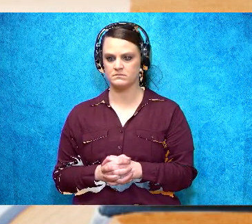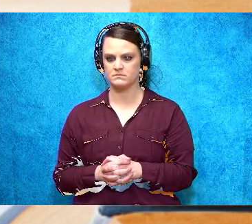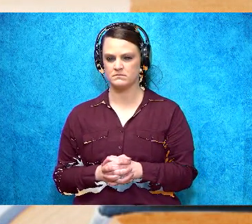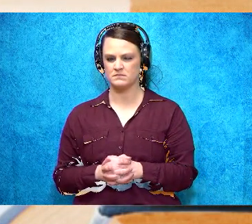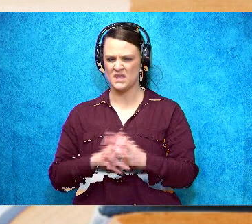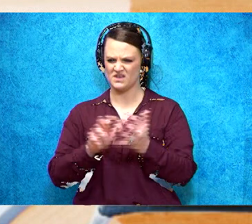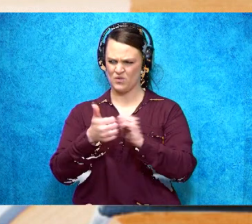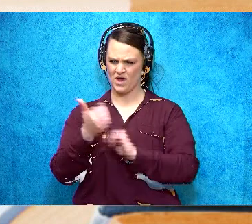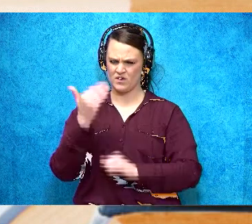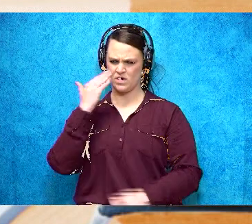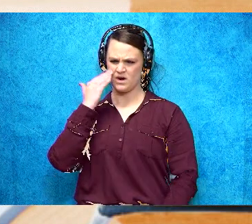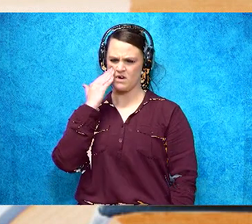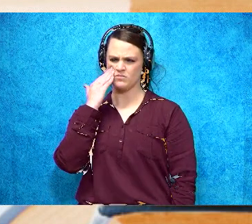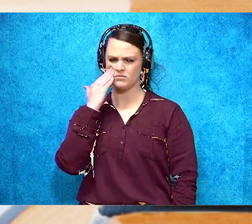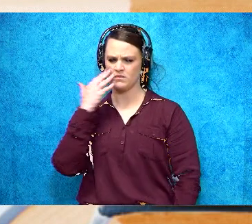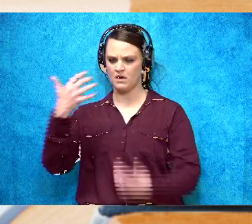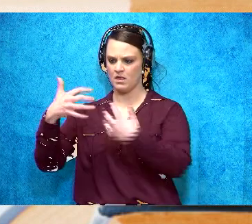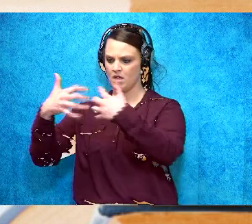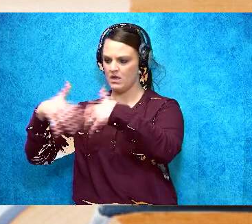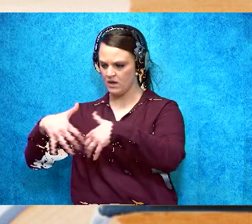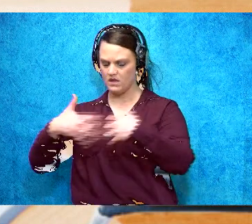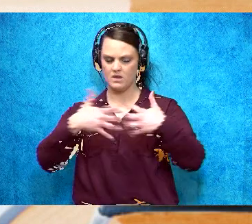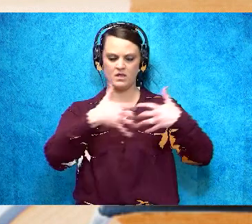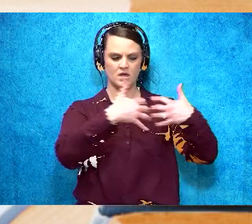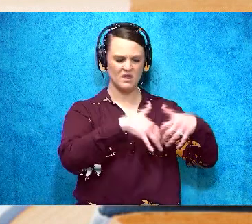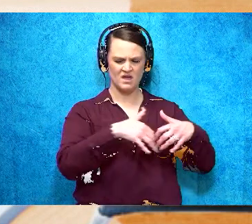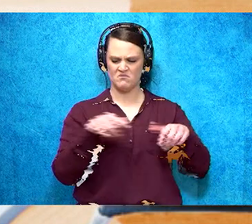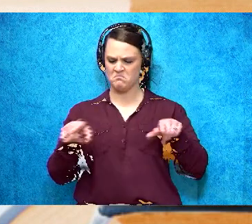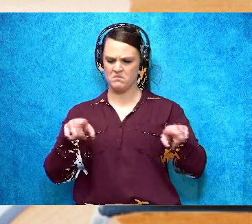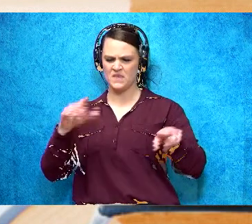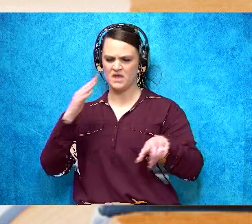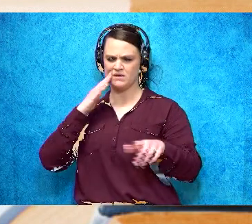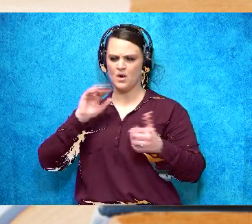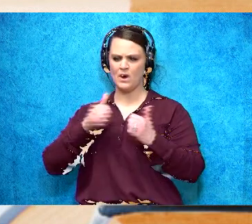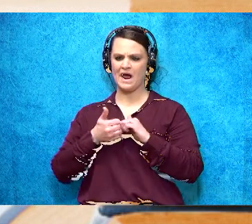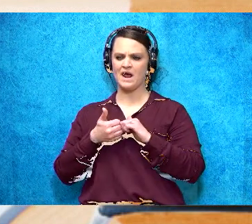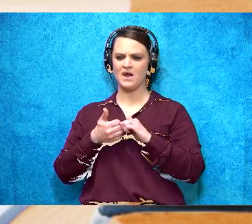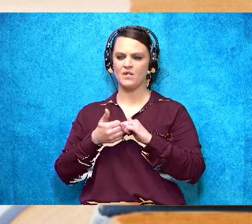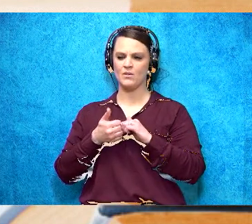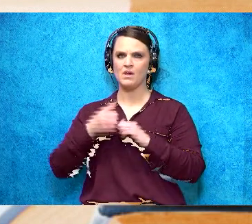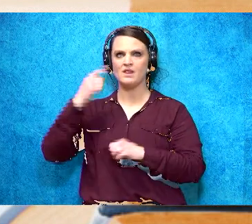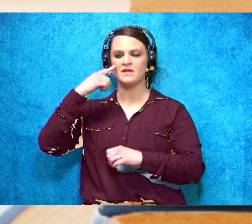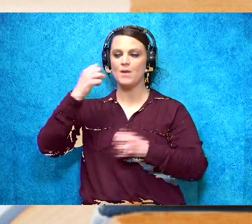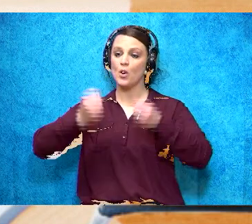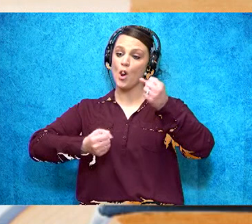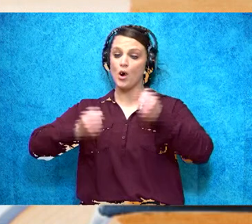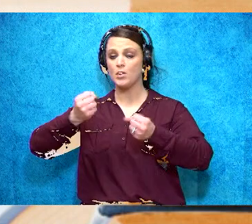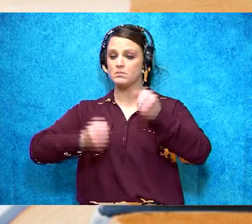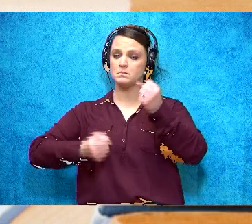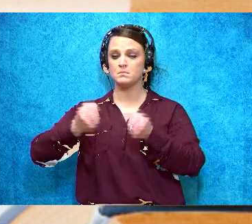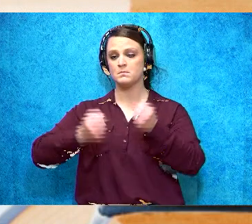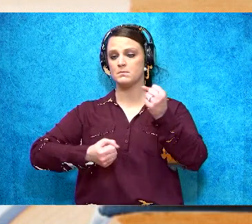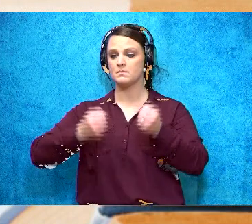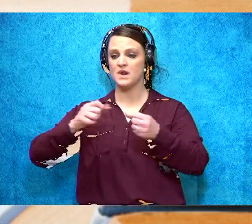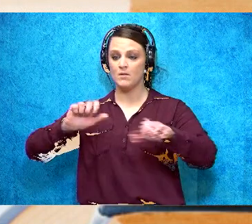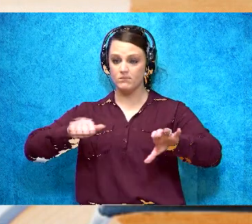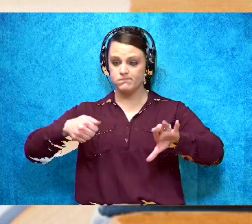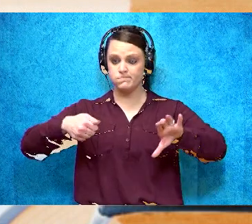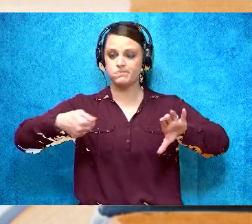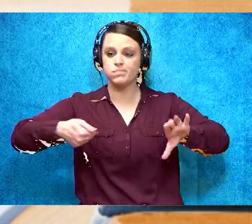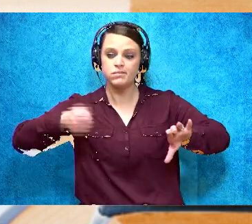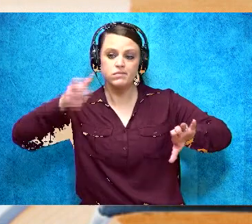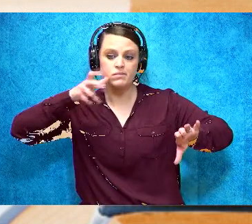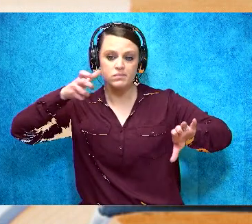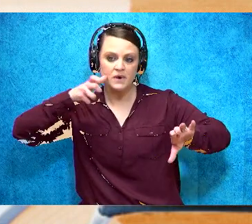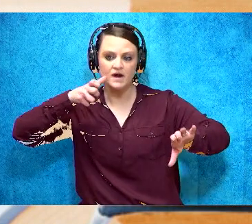How do I know this? I know this because my background knowledge. Think about when you're in the car. When you turn the engine off, you don't